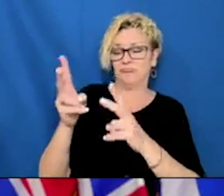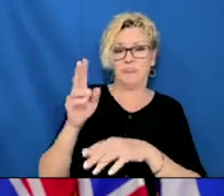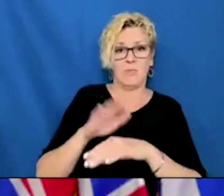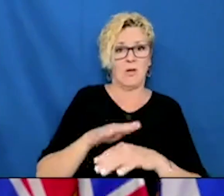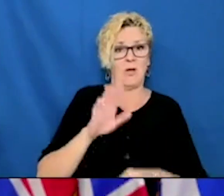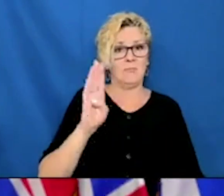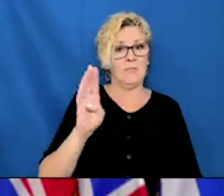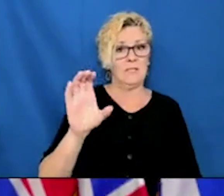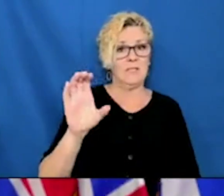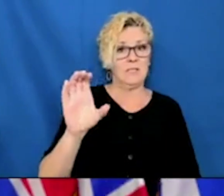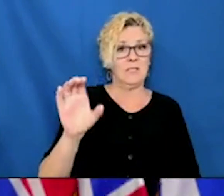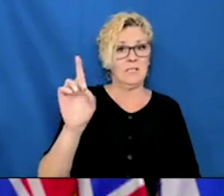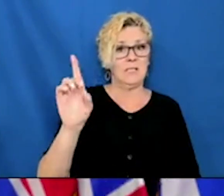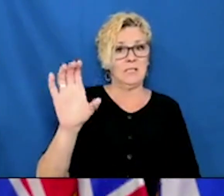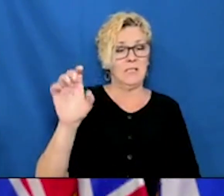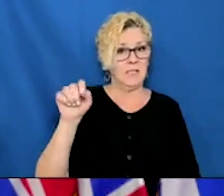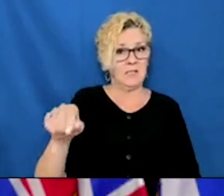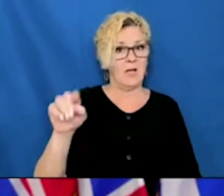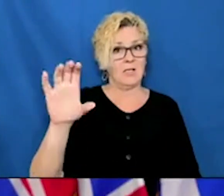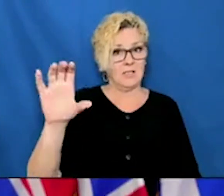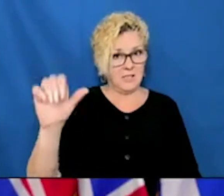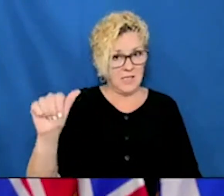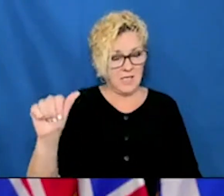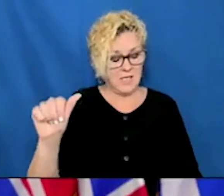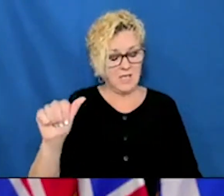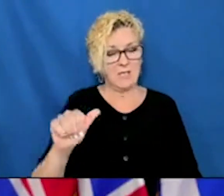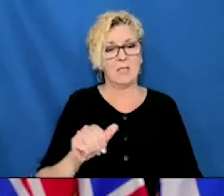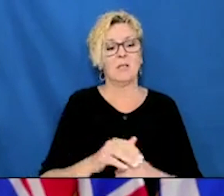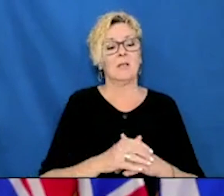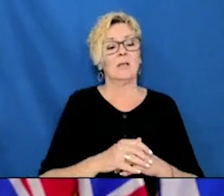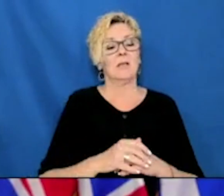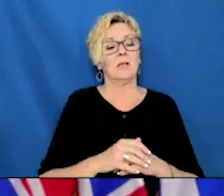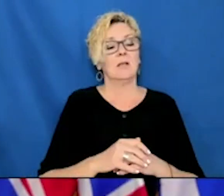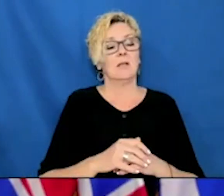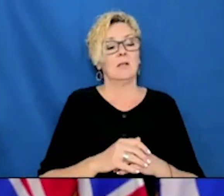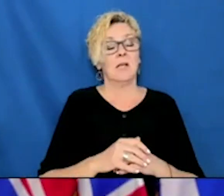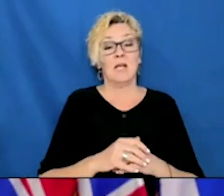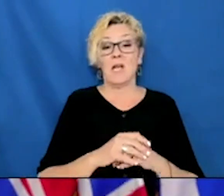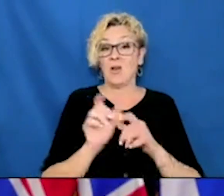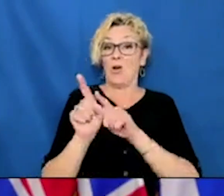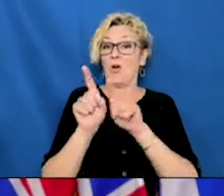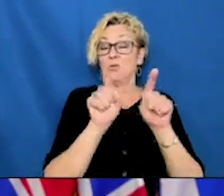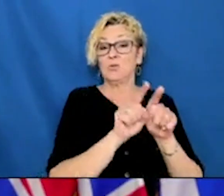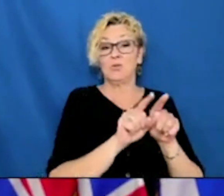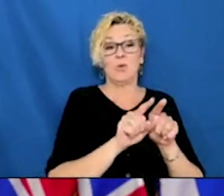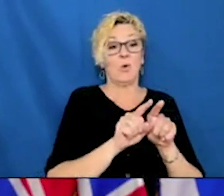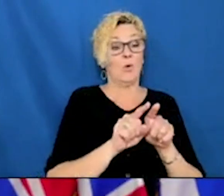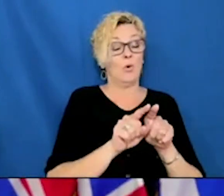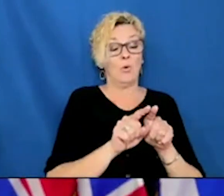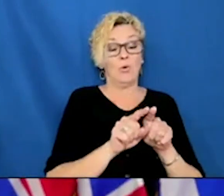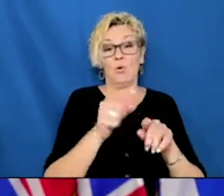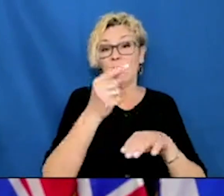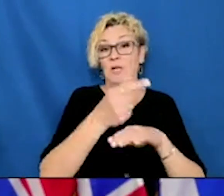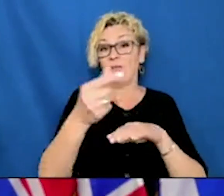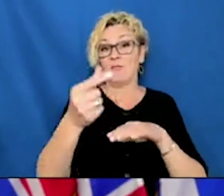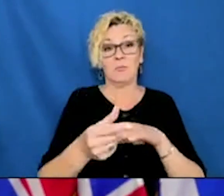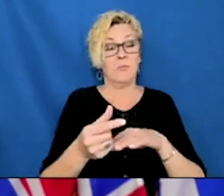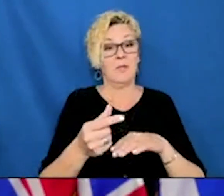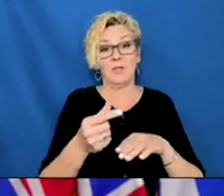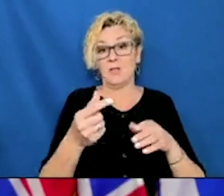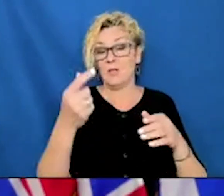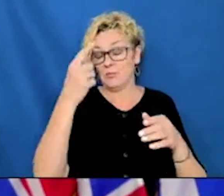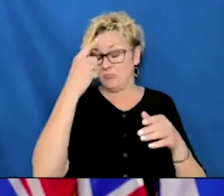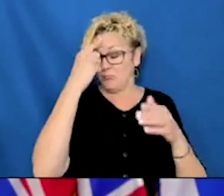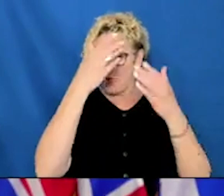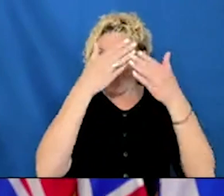BC CDC, and we've consistently listened and provided more information when it's required. You'll recall, Marcella, one of our discussions some